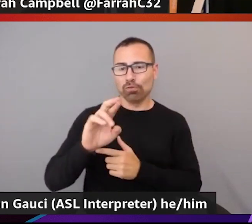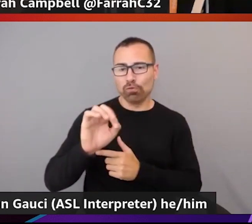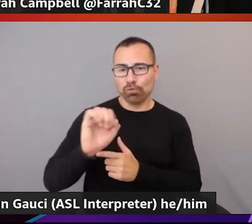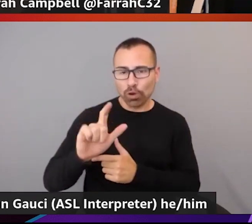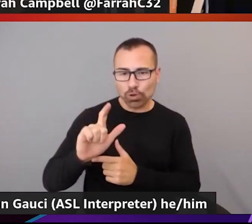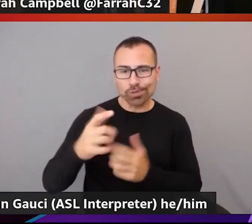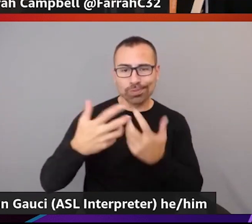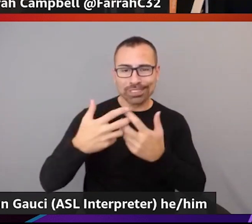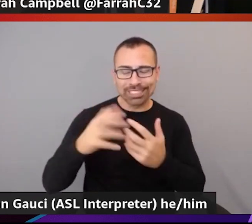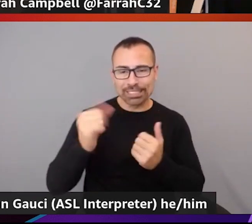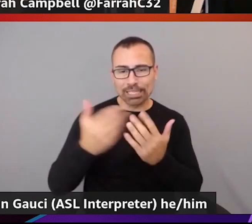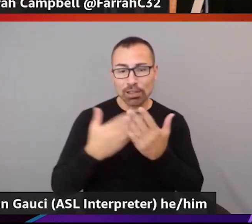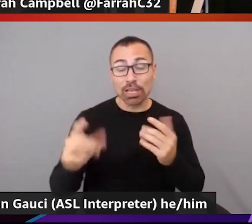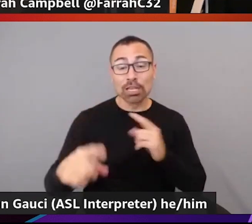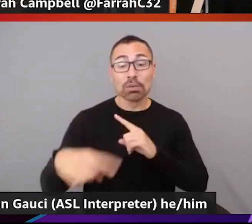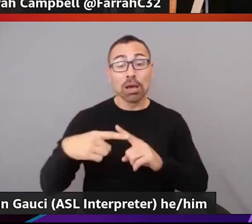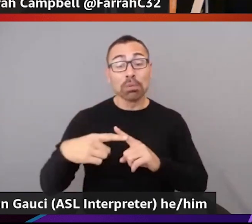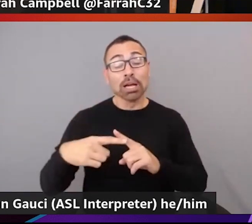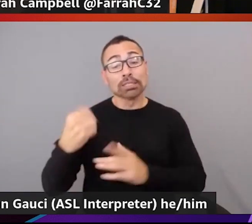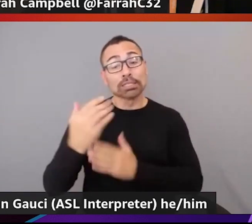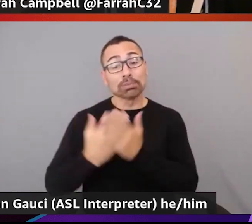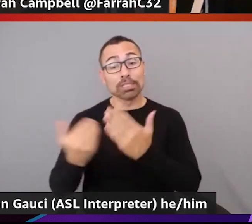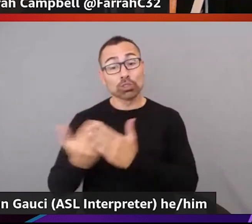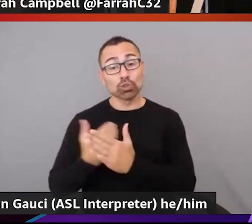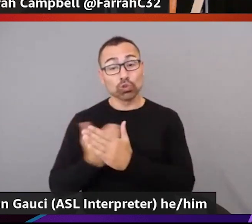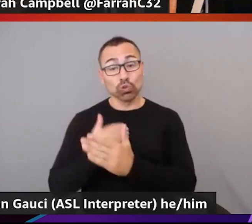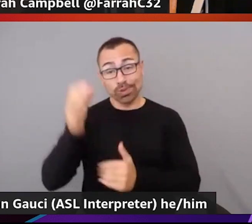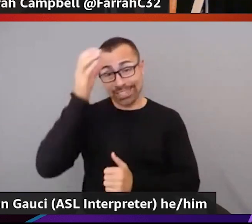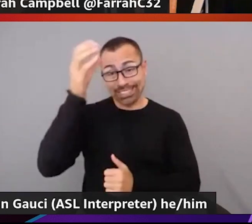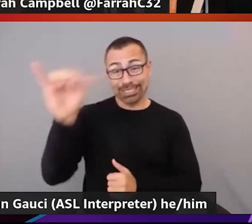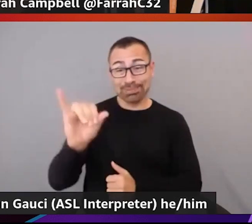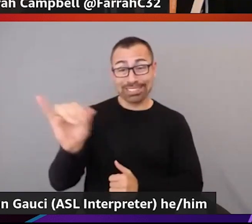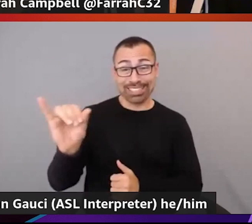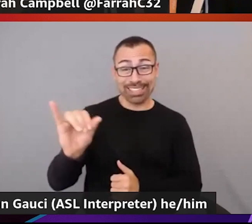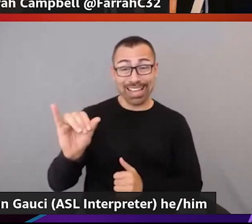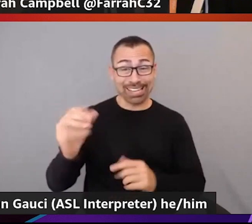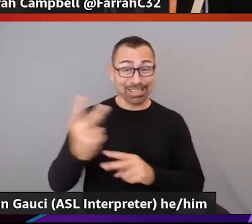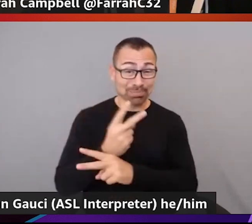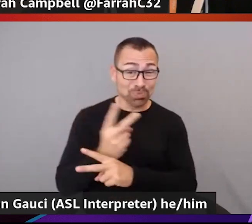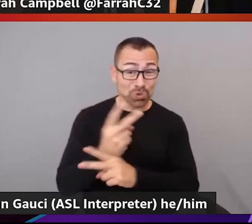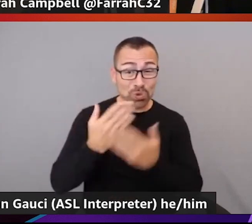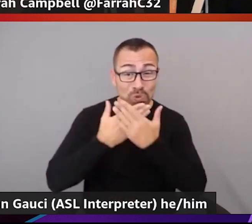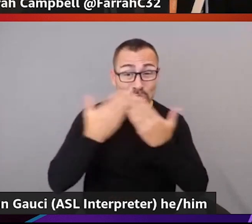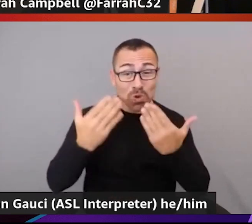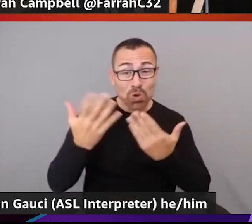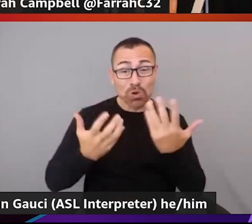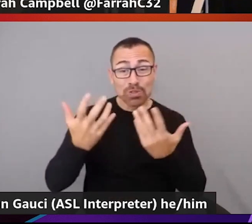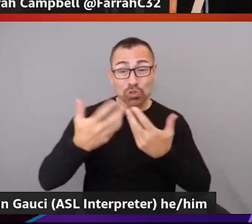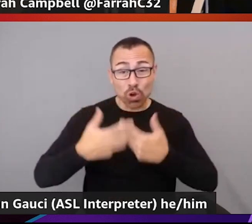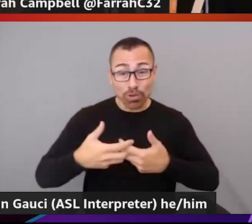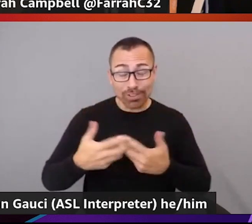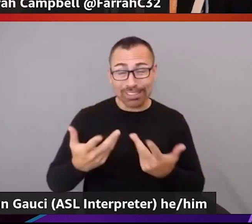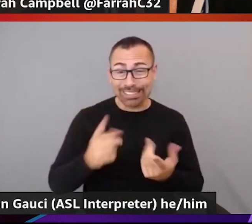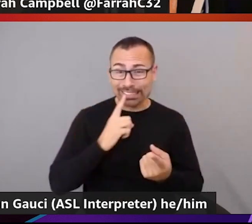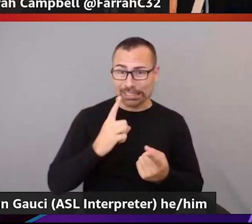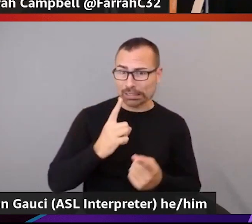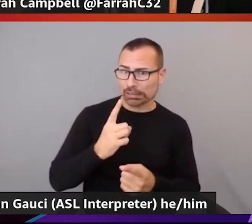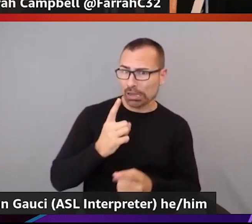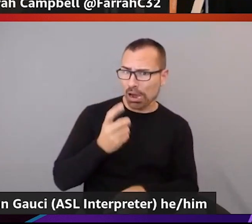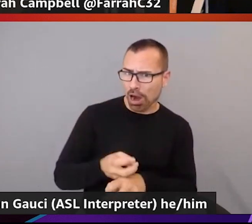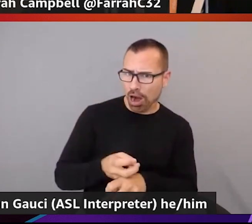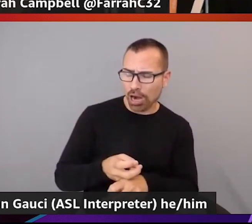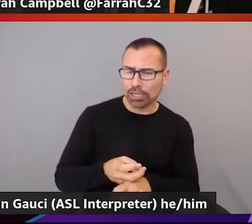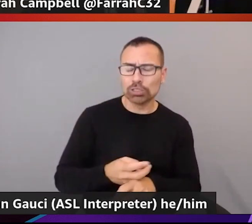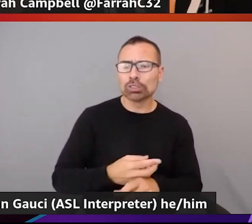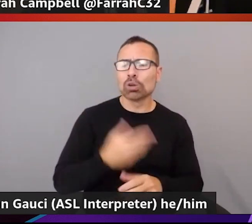like serverless computing is complicated and hard. And the thought process was make these videos where I kind of simplify